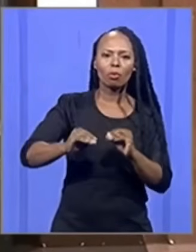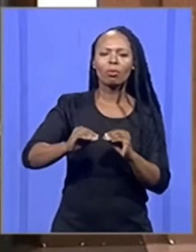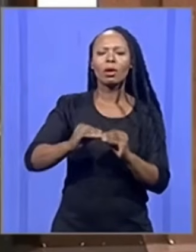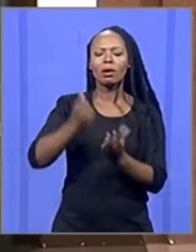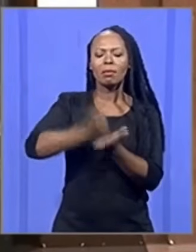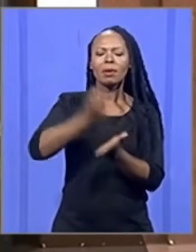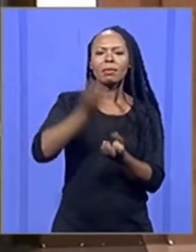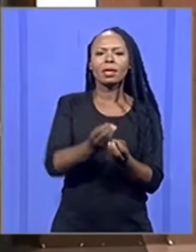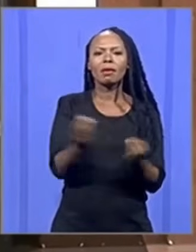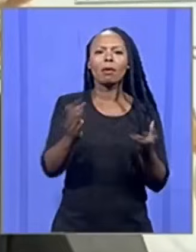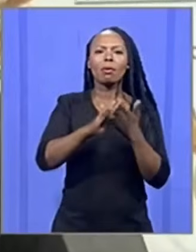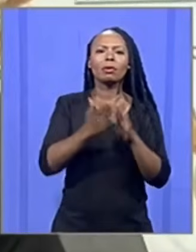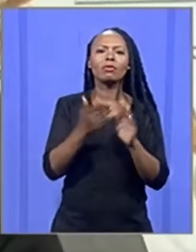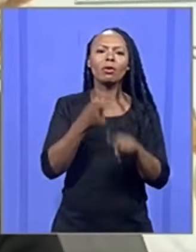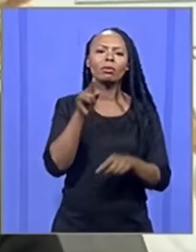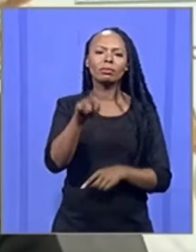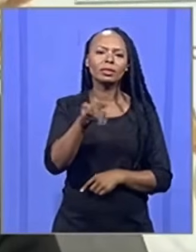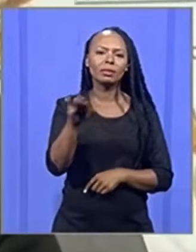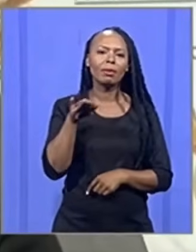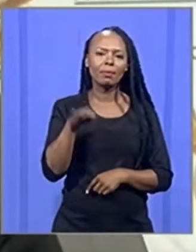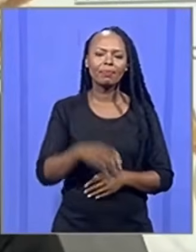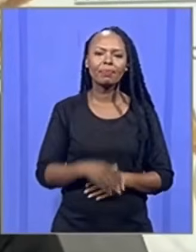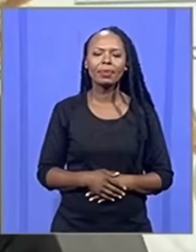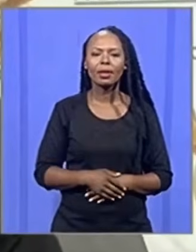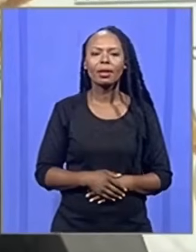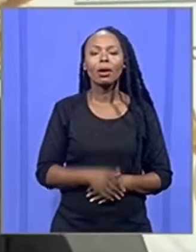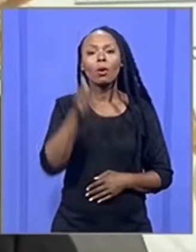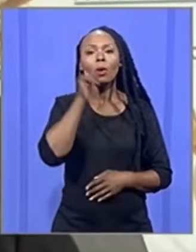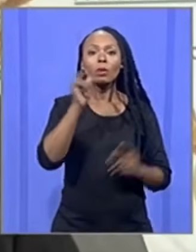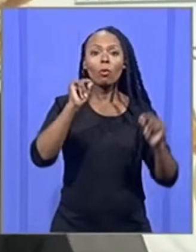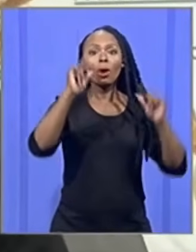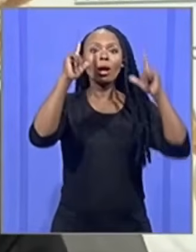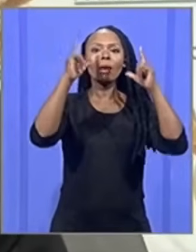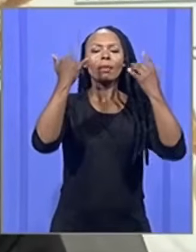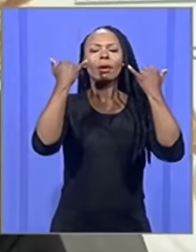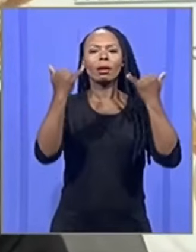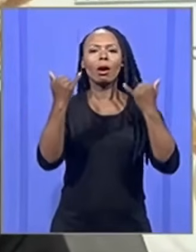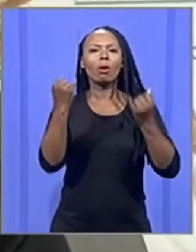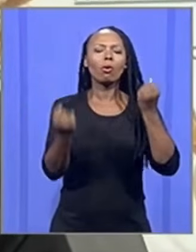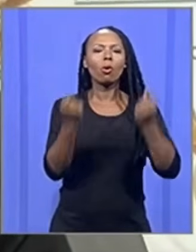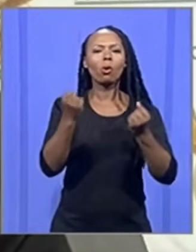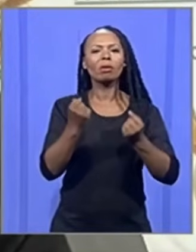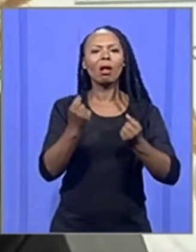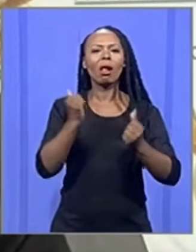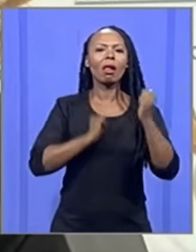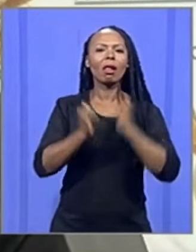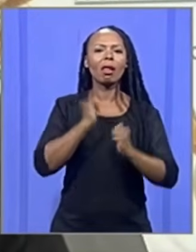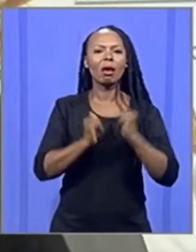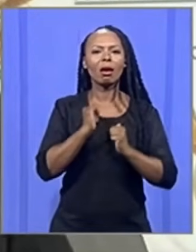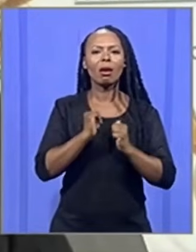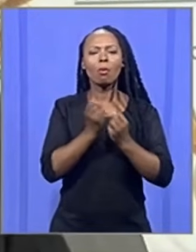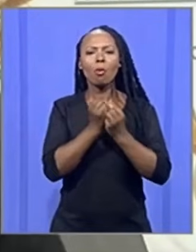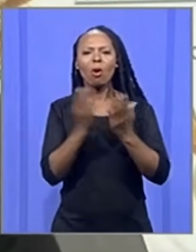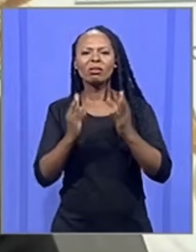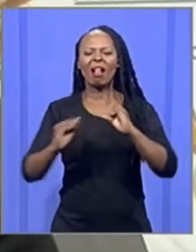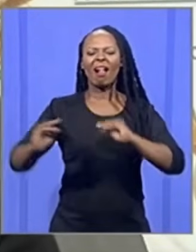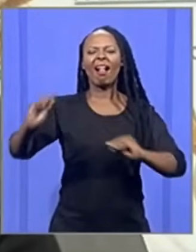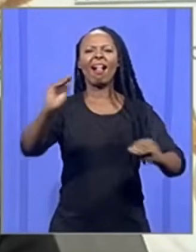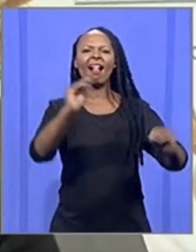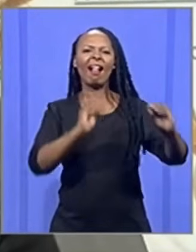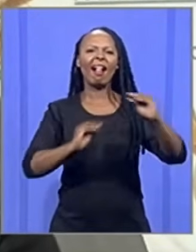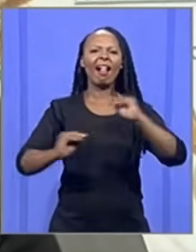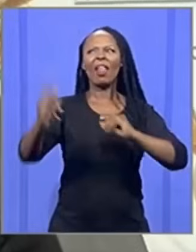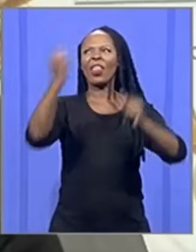Zimbabwe. When we wake up, there is this court action where a lot of propaganda is being run around us as if we are